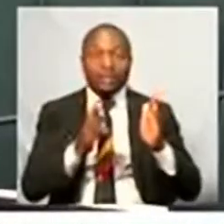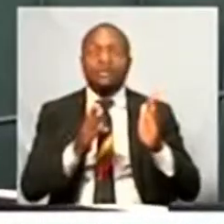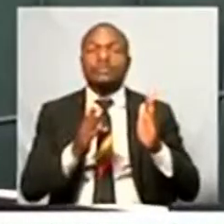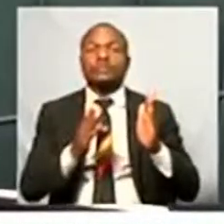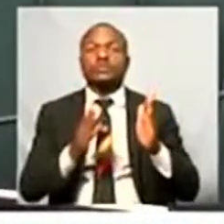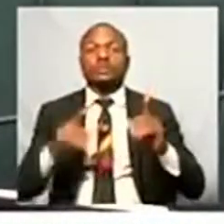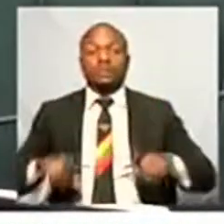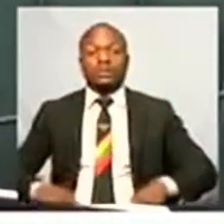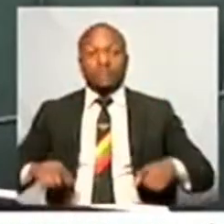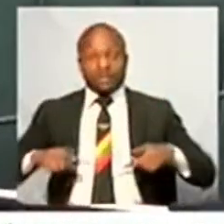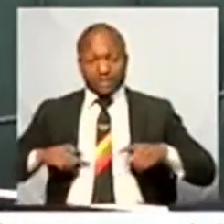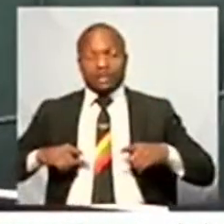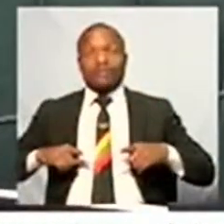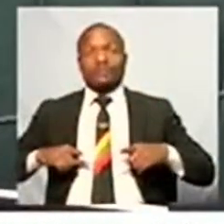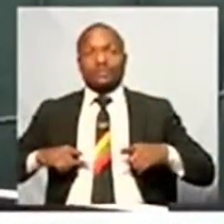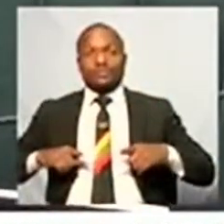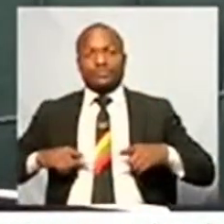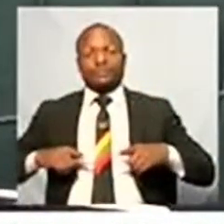people in society.